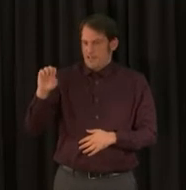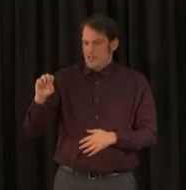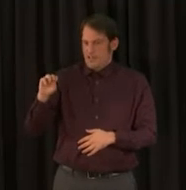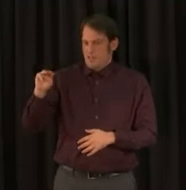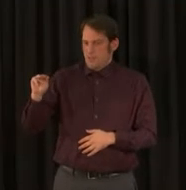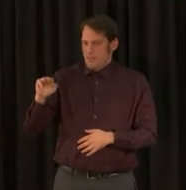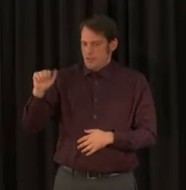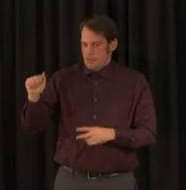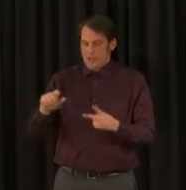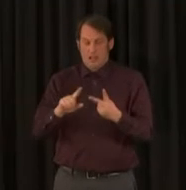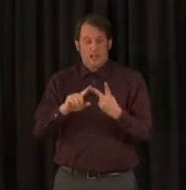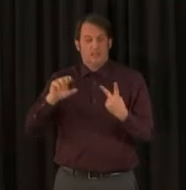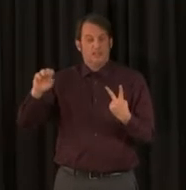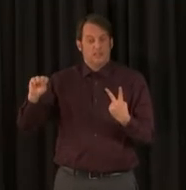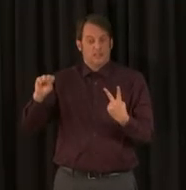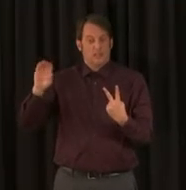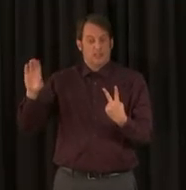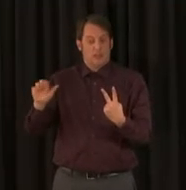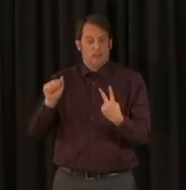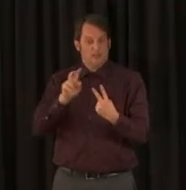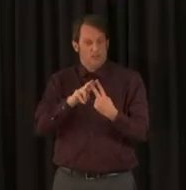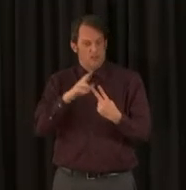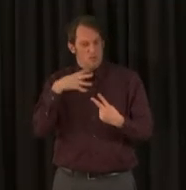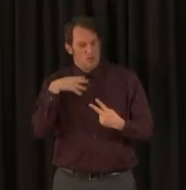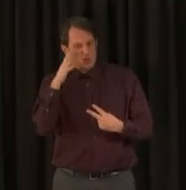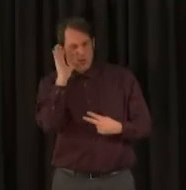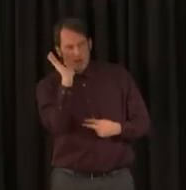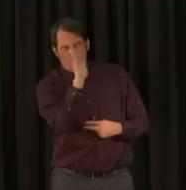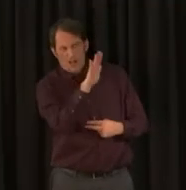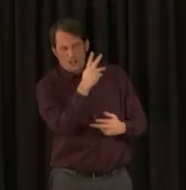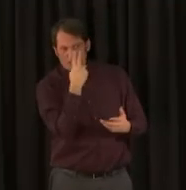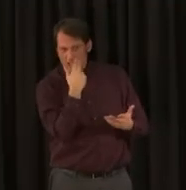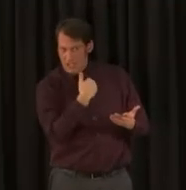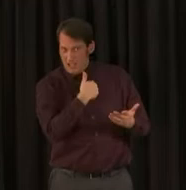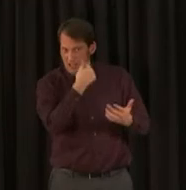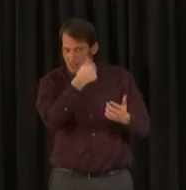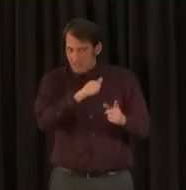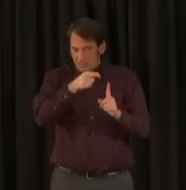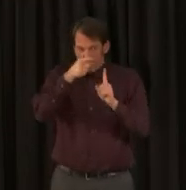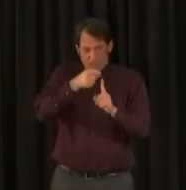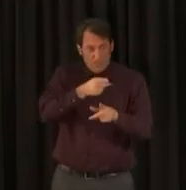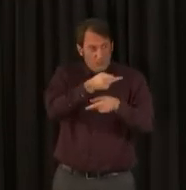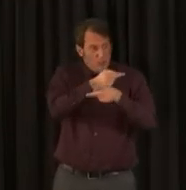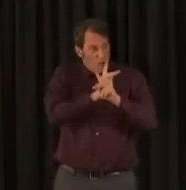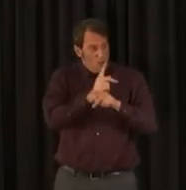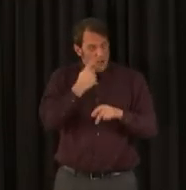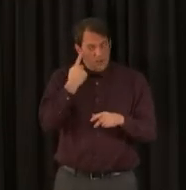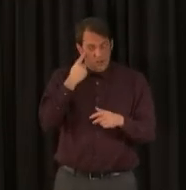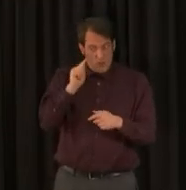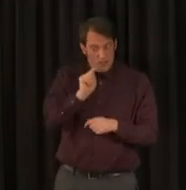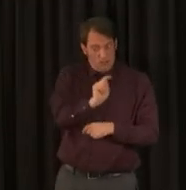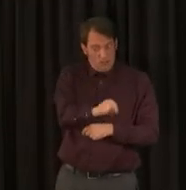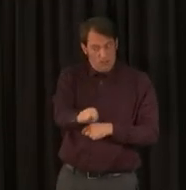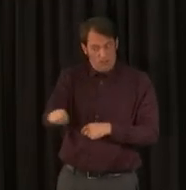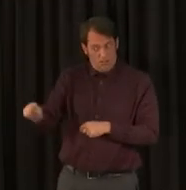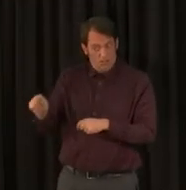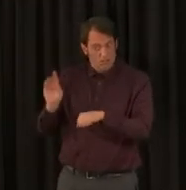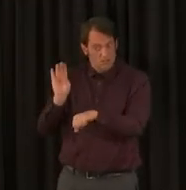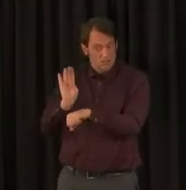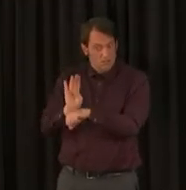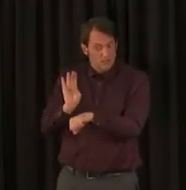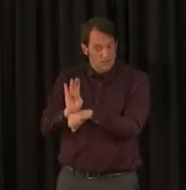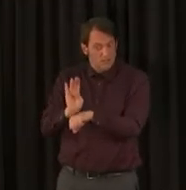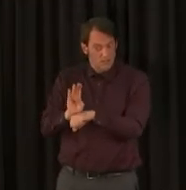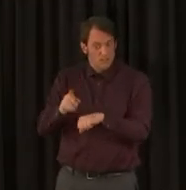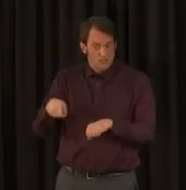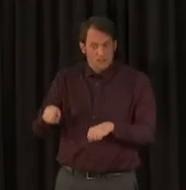any specific loan programs, any grant programs for businesses in the downtown BID and the Golden Triangle